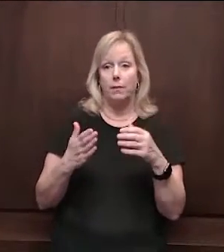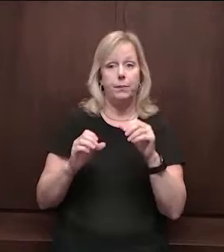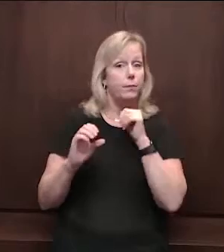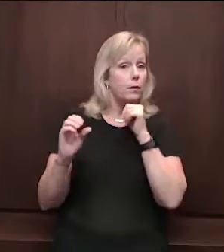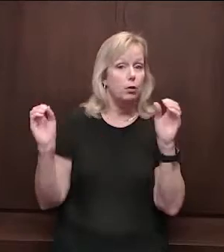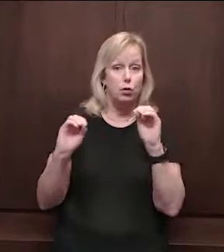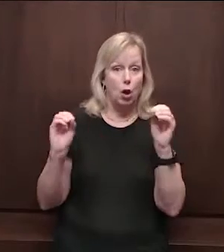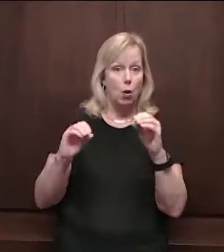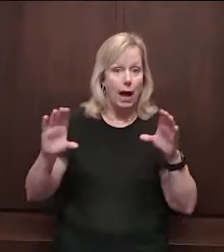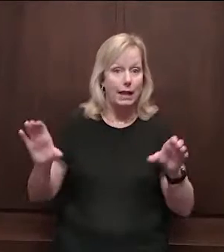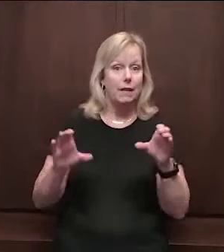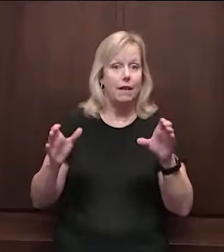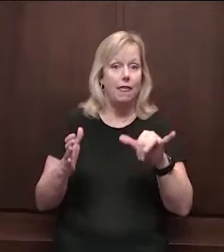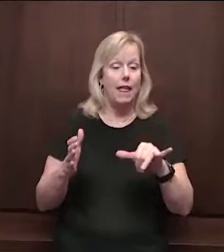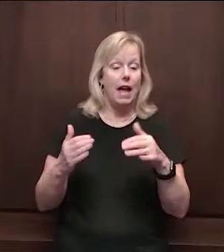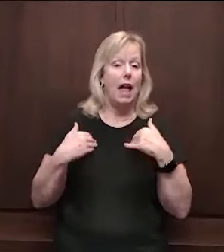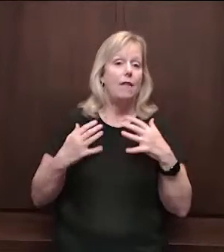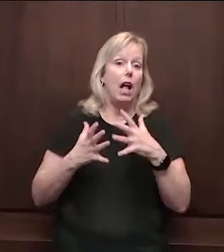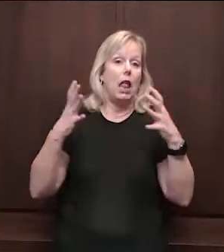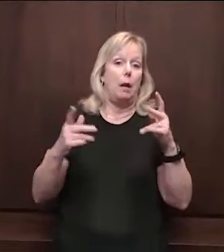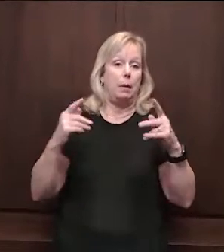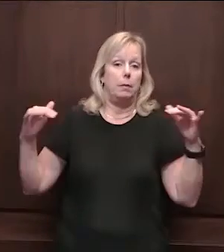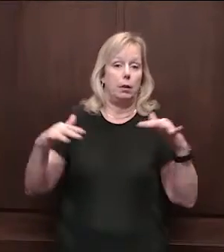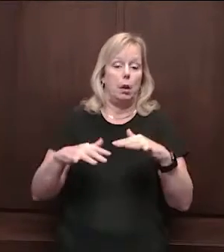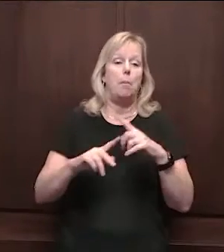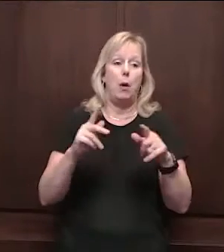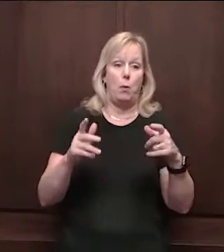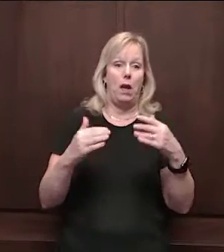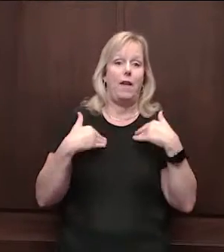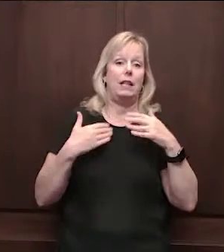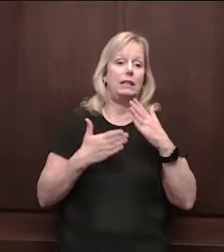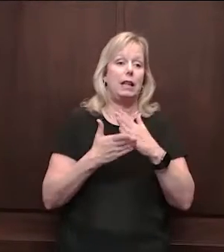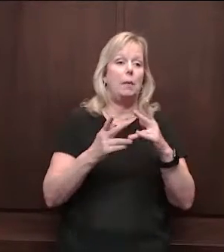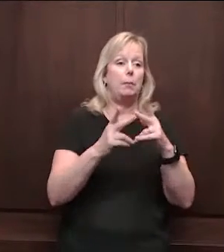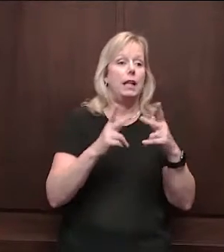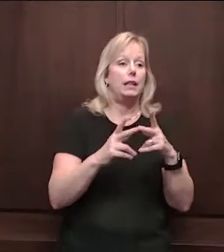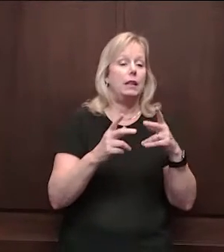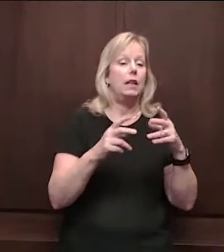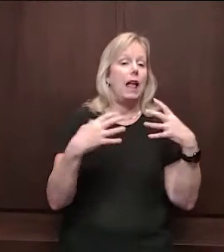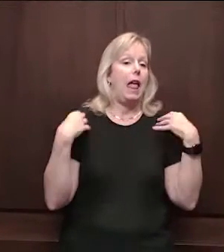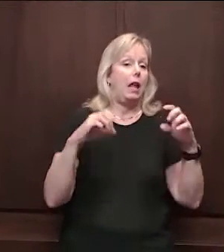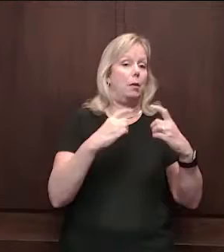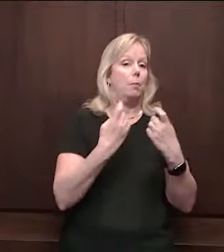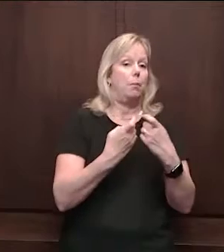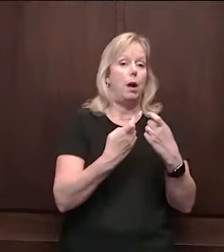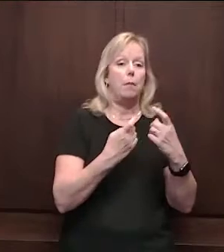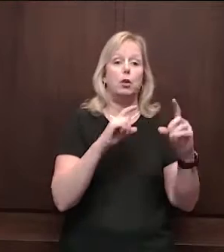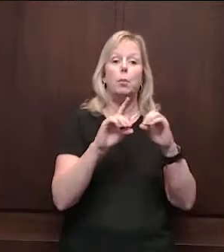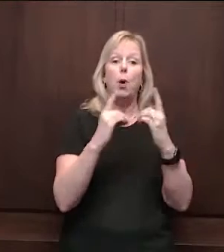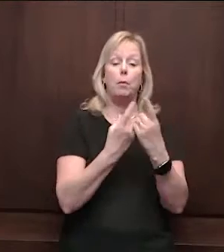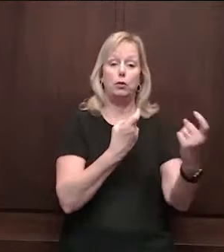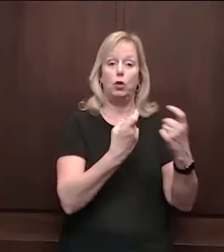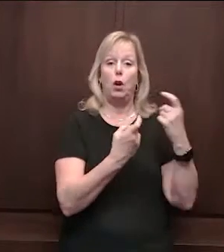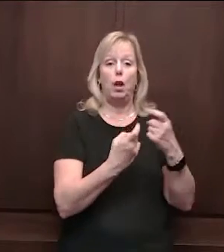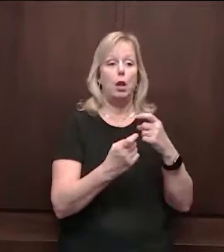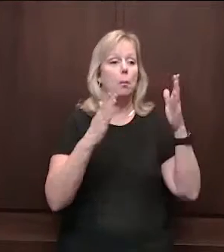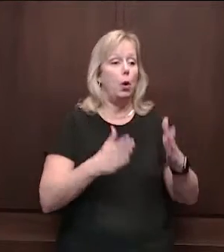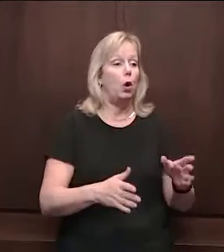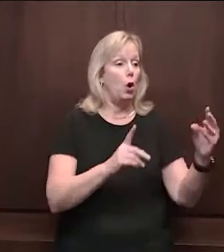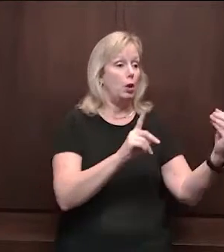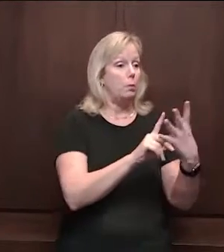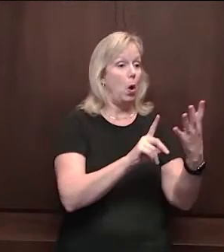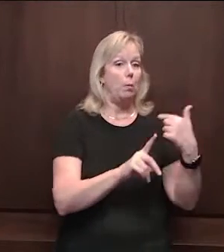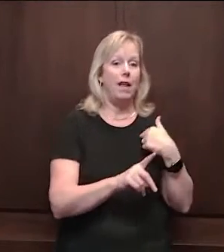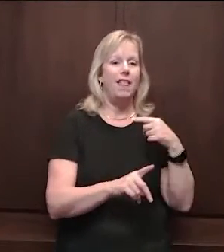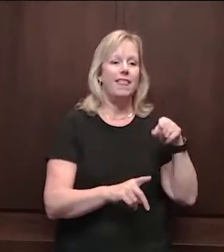any activities that have over X amount of people. But we've had several calls to the health department saying, the person that I was exposed to,